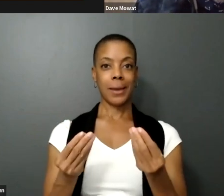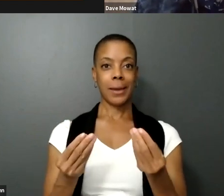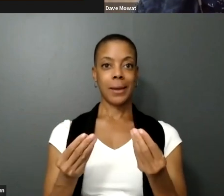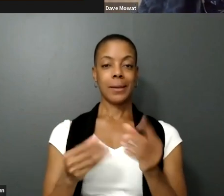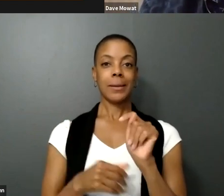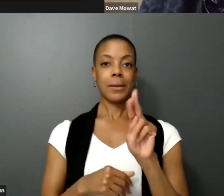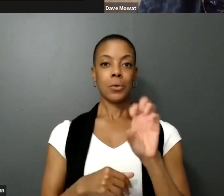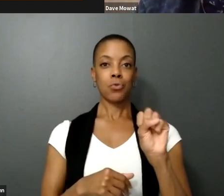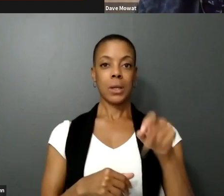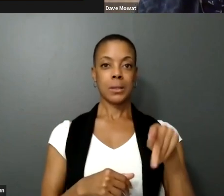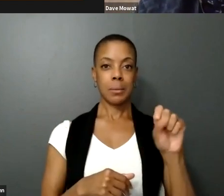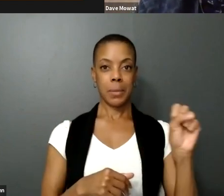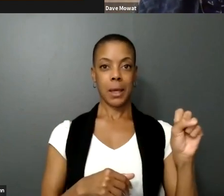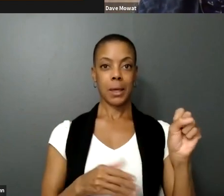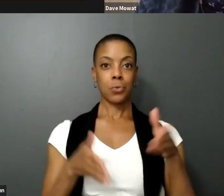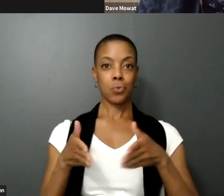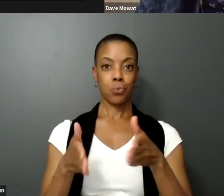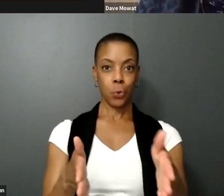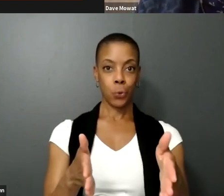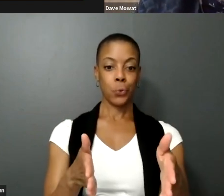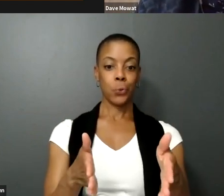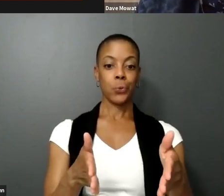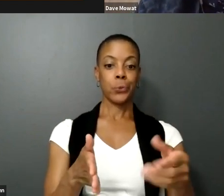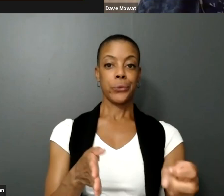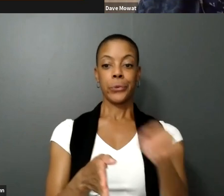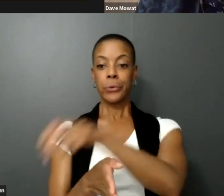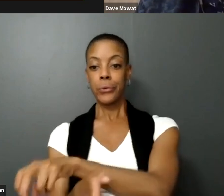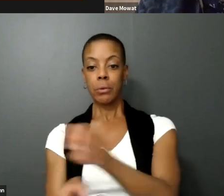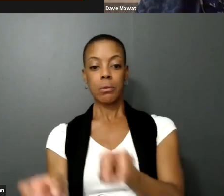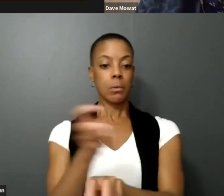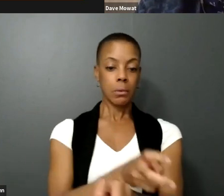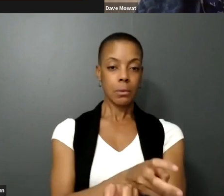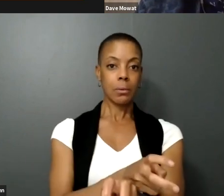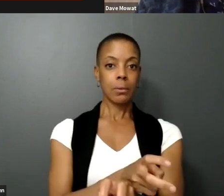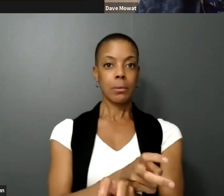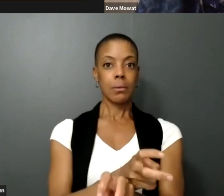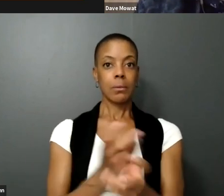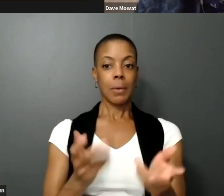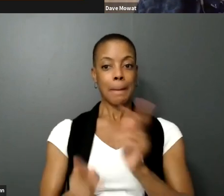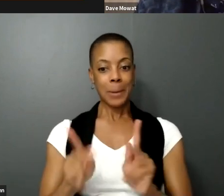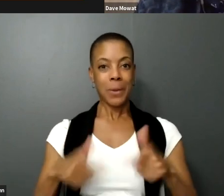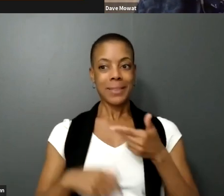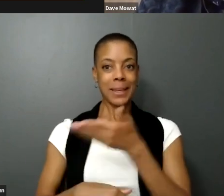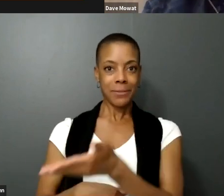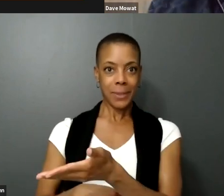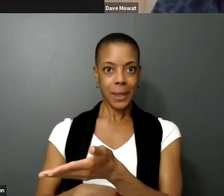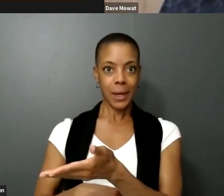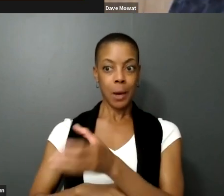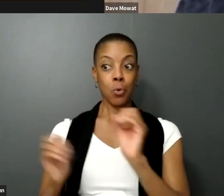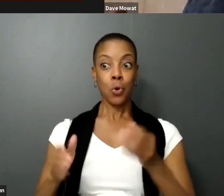trespass roads across our reserve, and the fact that people were living on the reserve that had no right to live on the